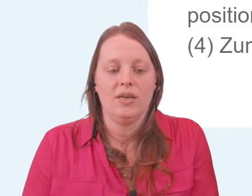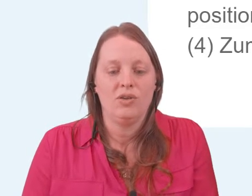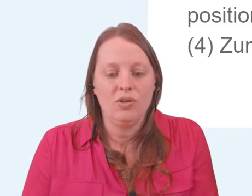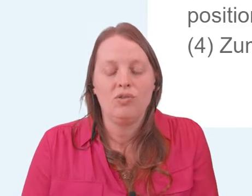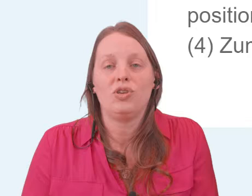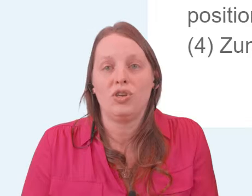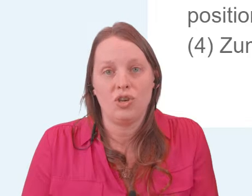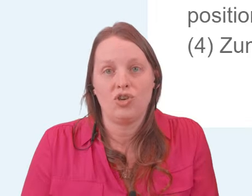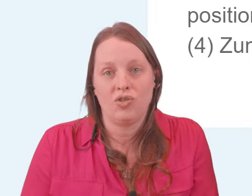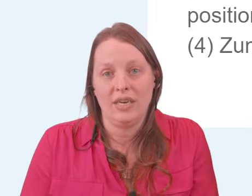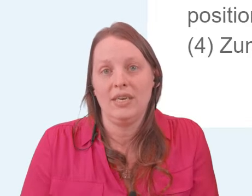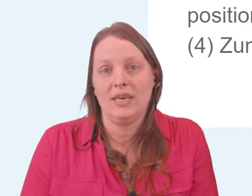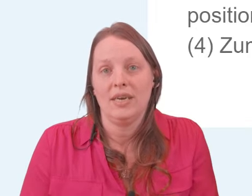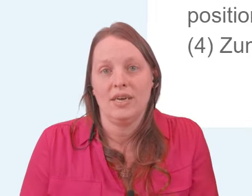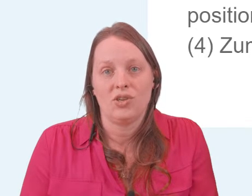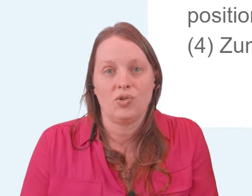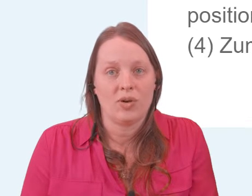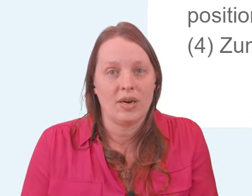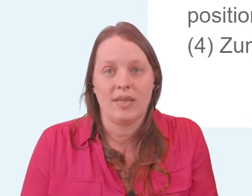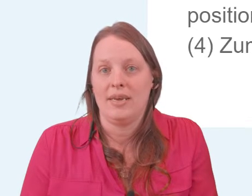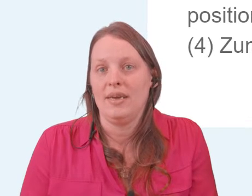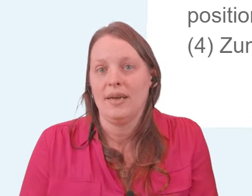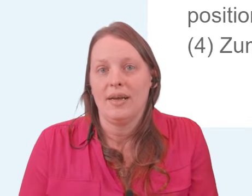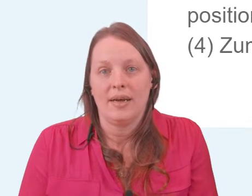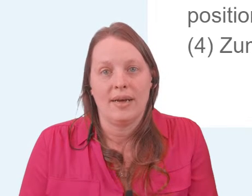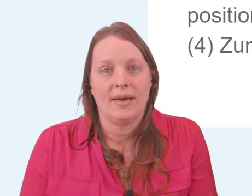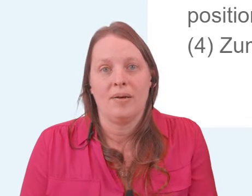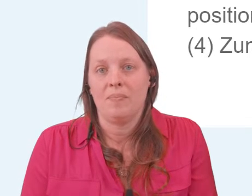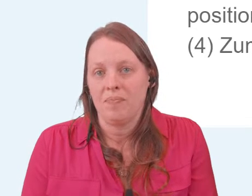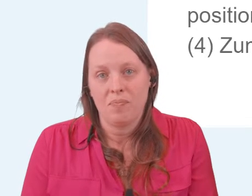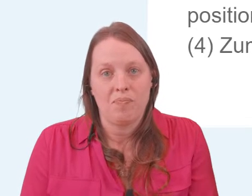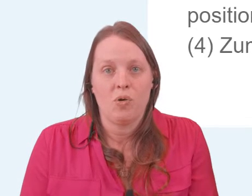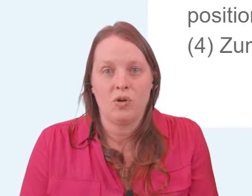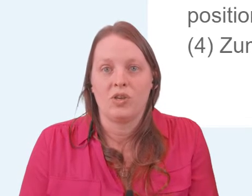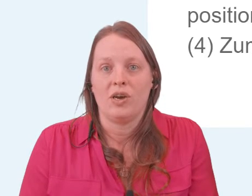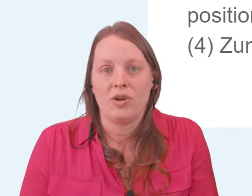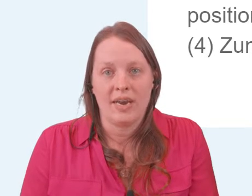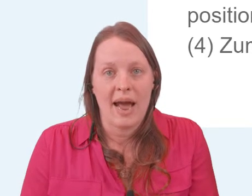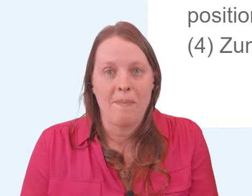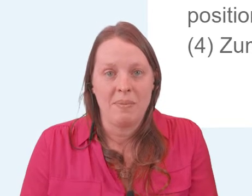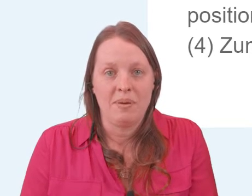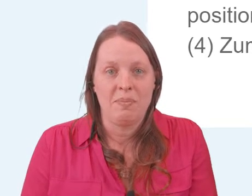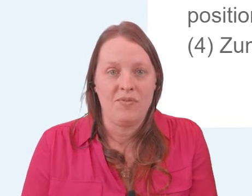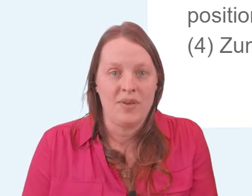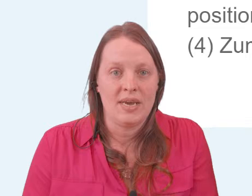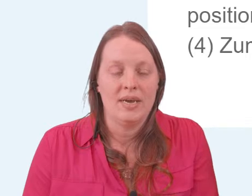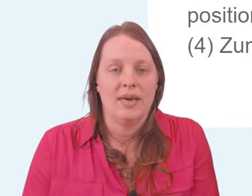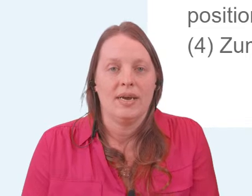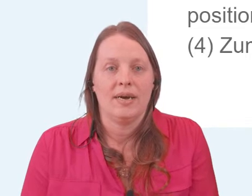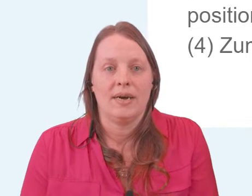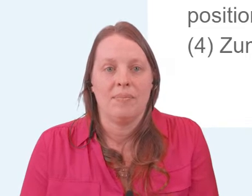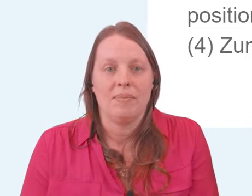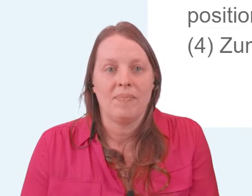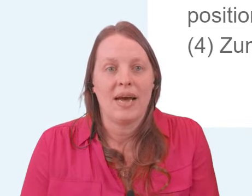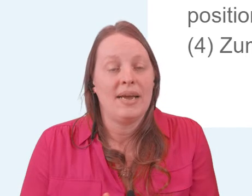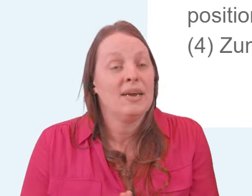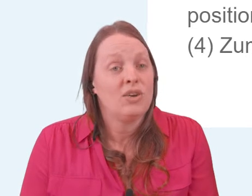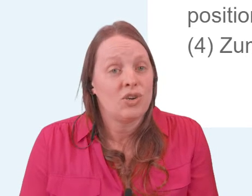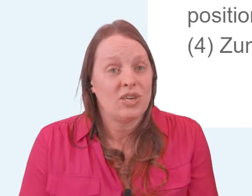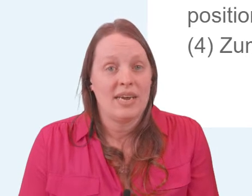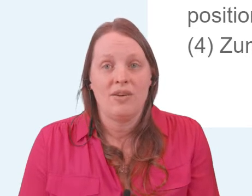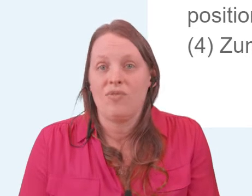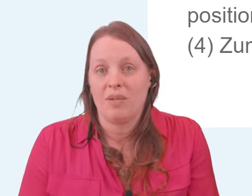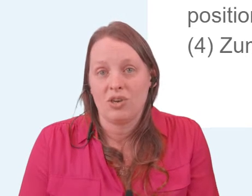article, used to treat historically horizontal canal BPPV.